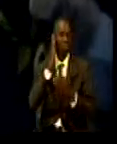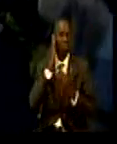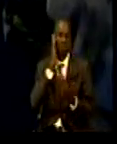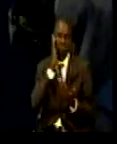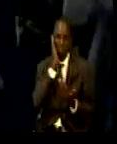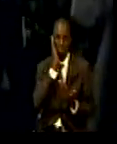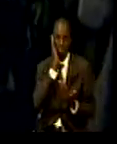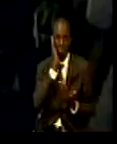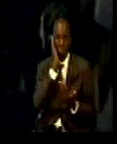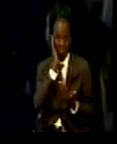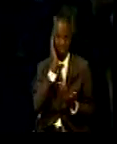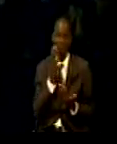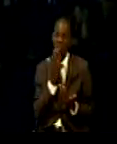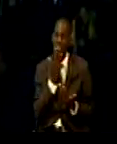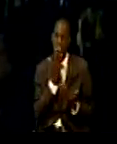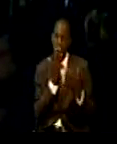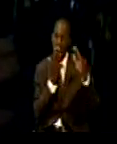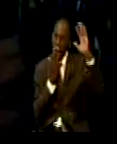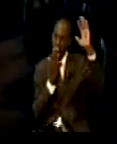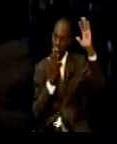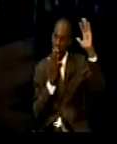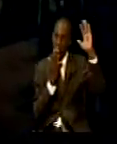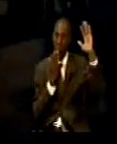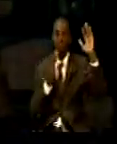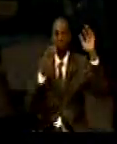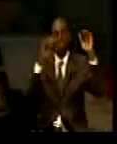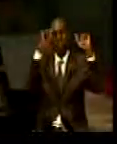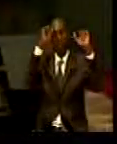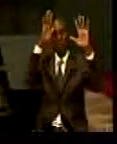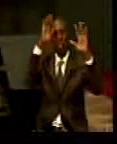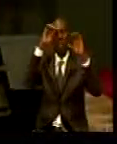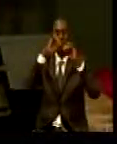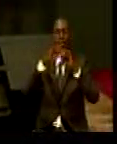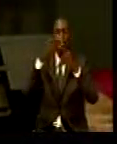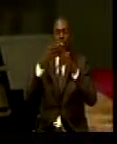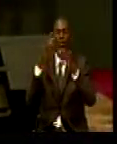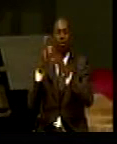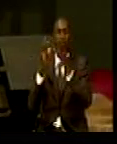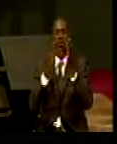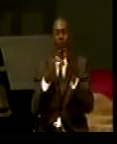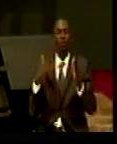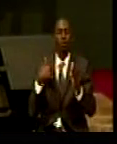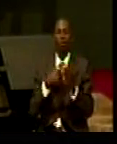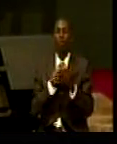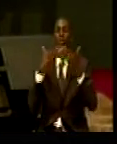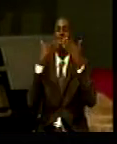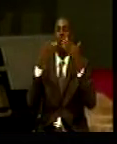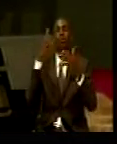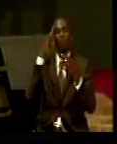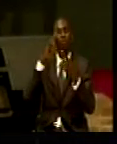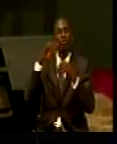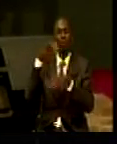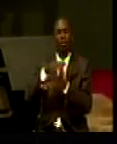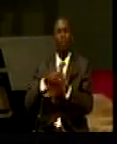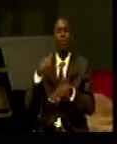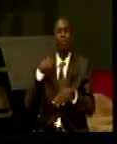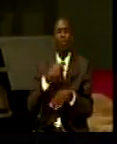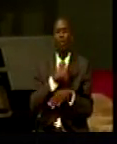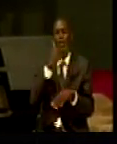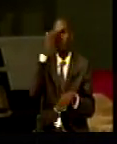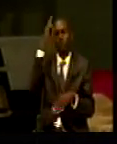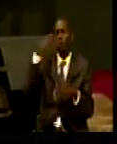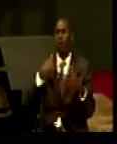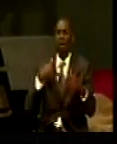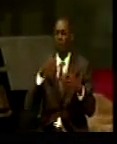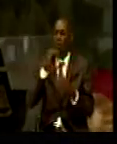Jesus, we thank you tonight. We know that you have not changed. Your power has not changed.